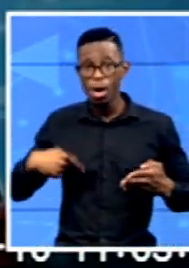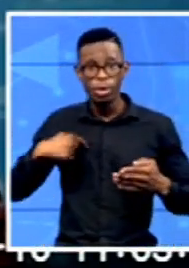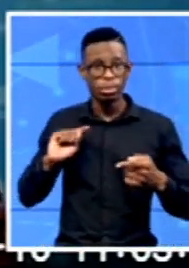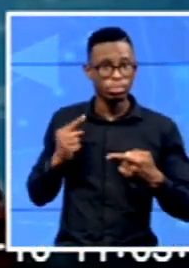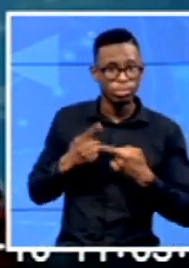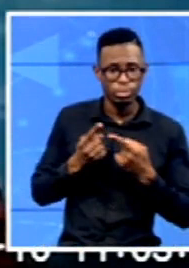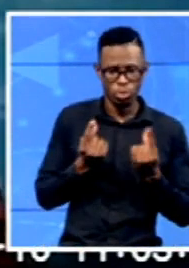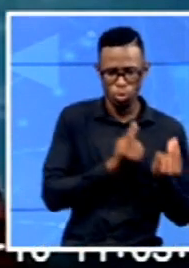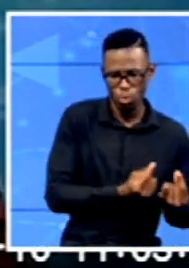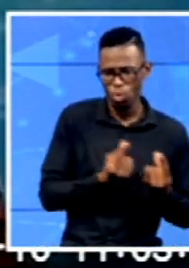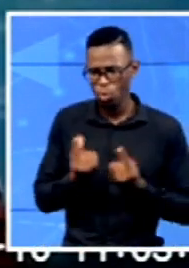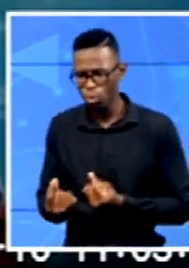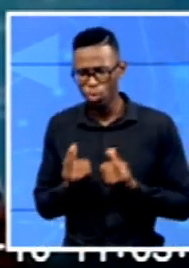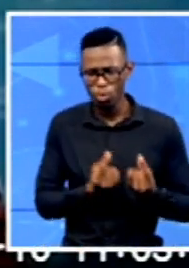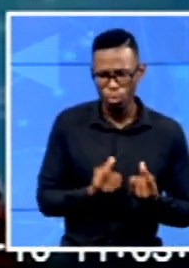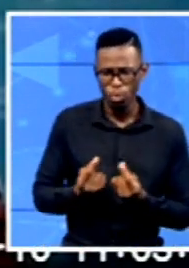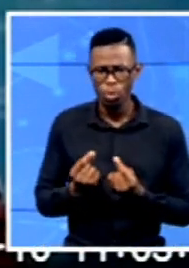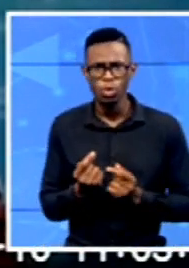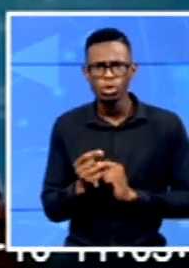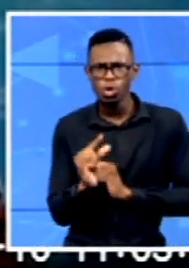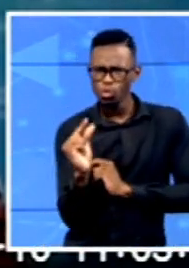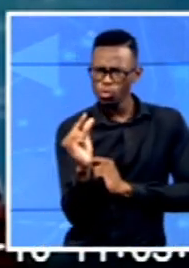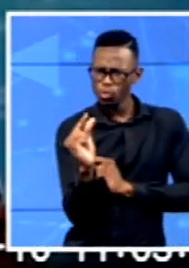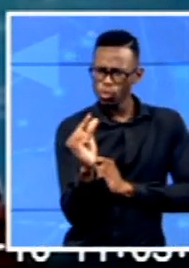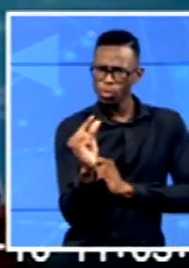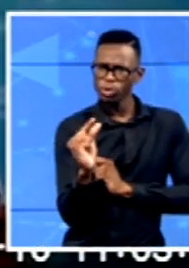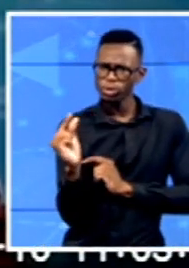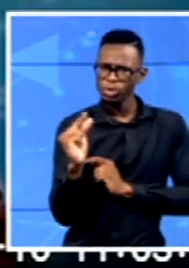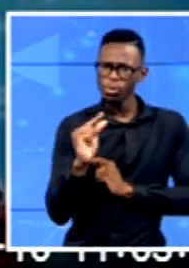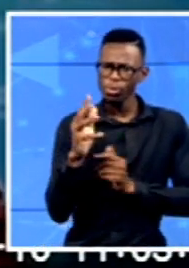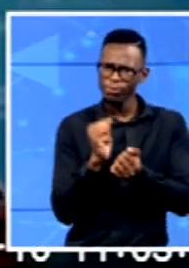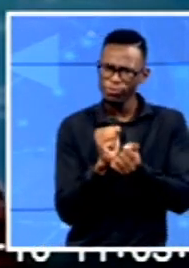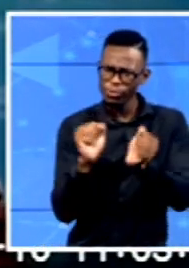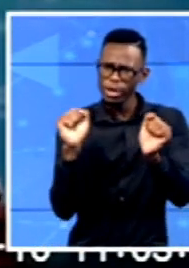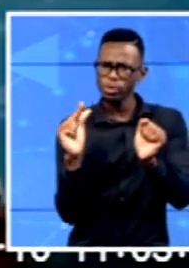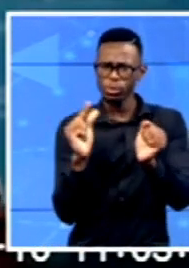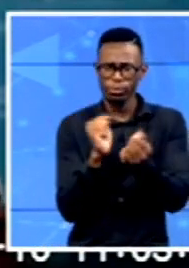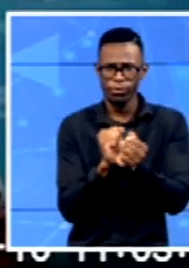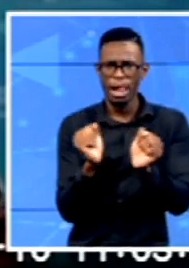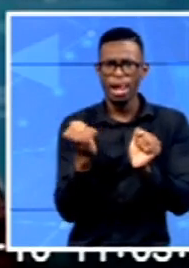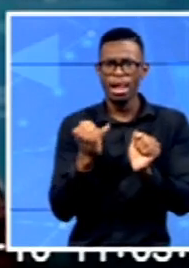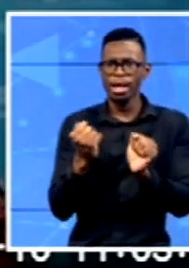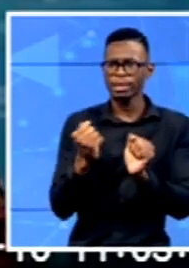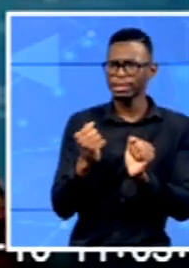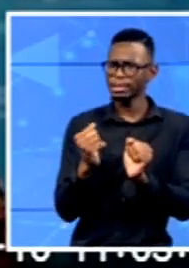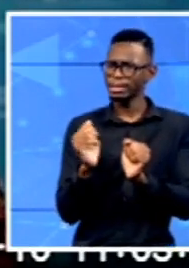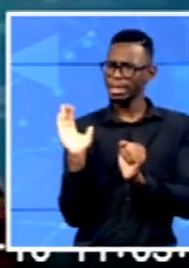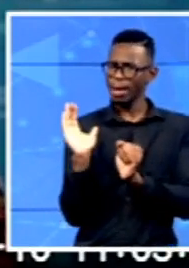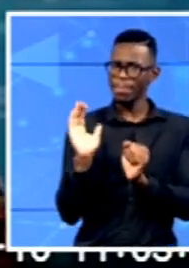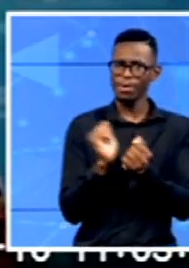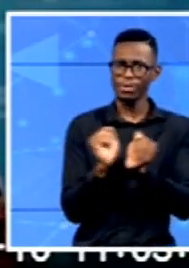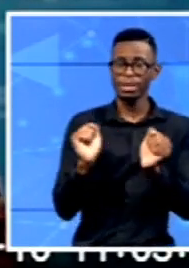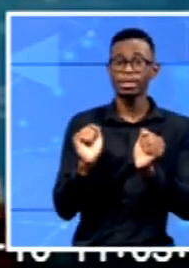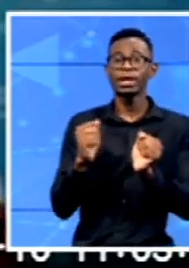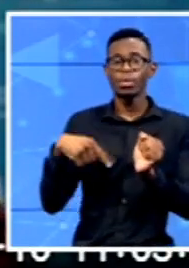tunnel. As long as we remain vigilant and we act intensively, particularly on vaccination, the continent